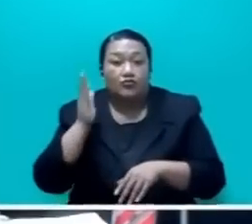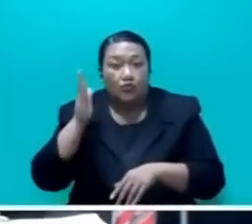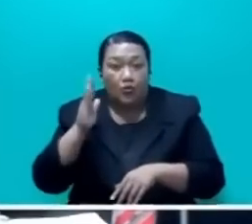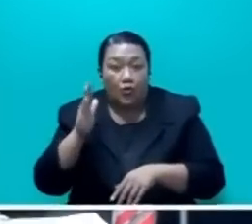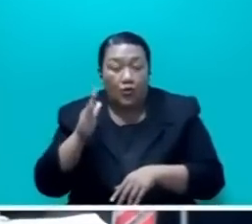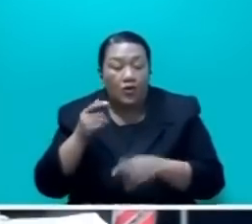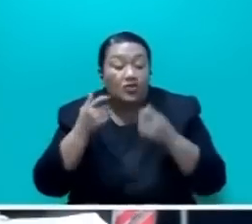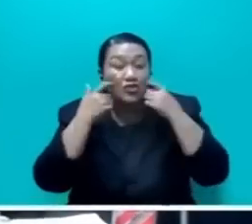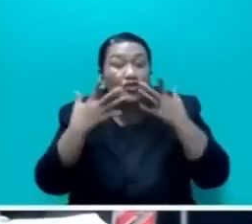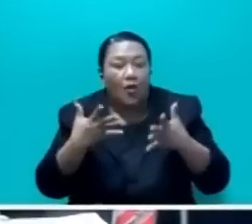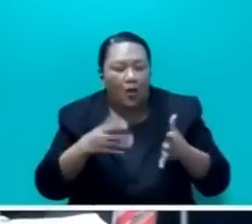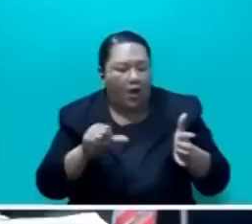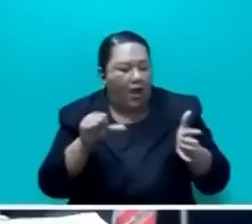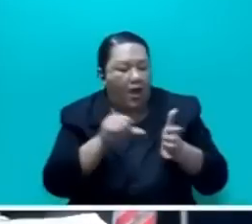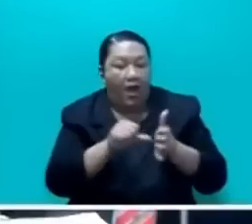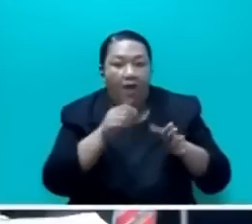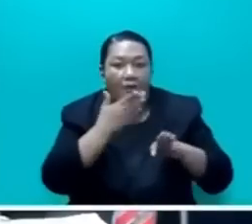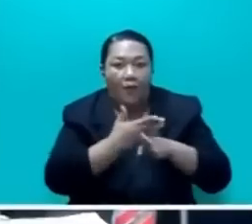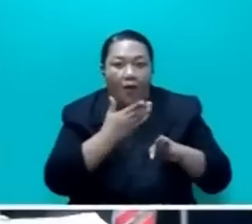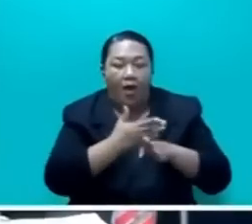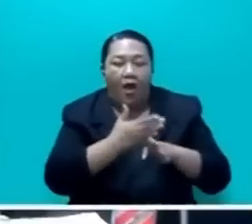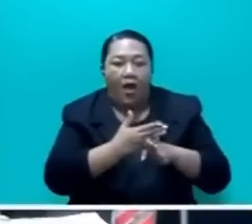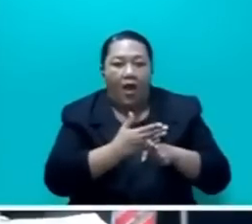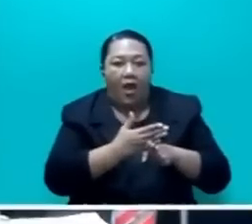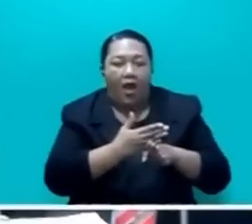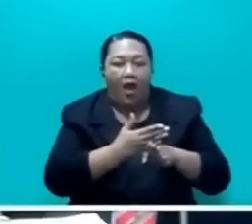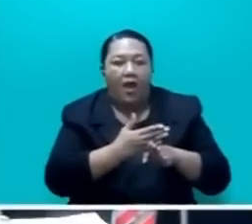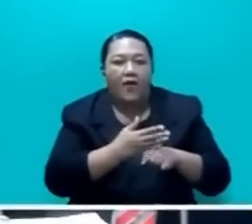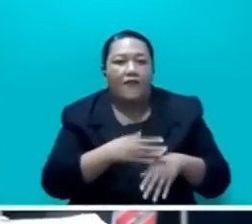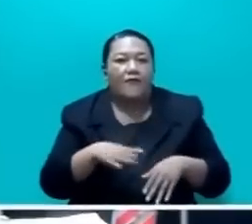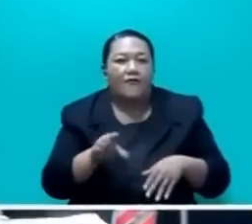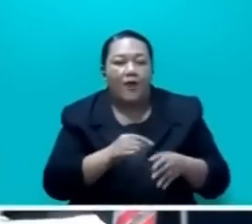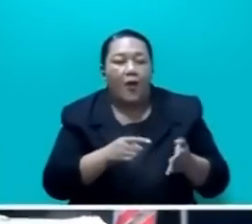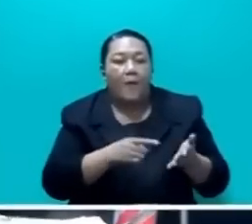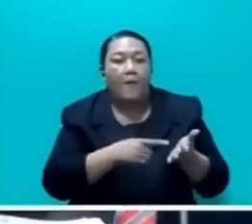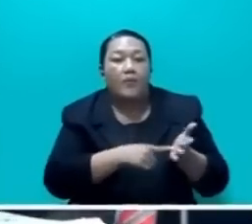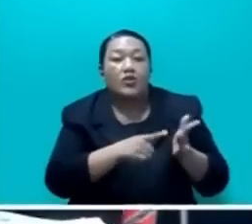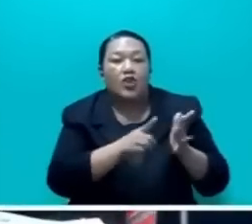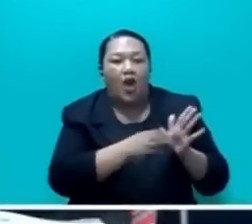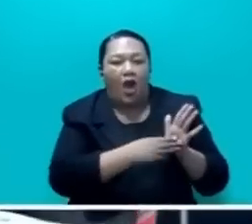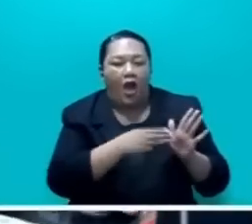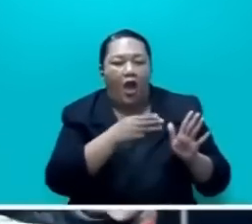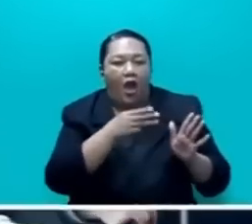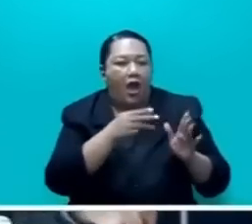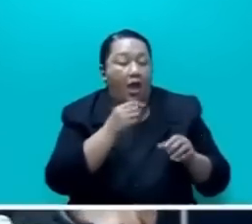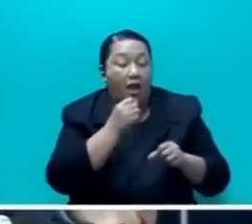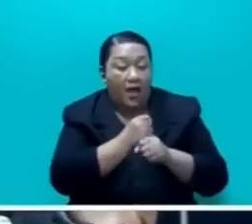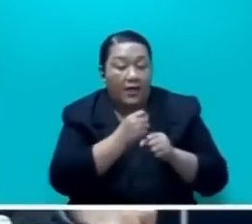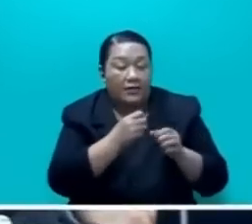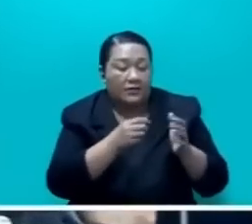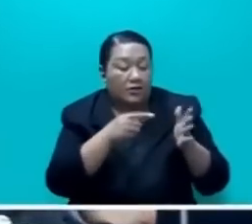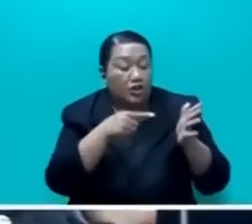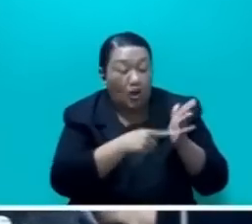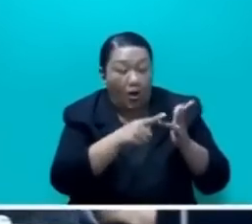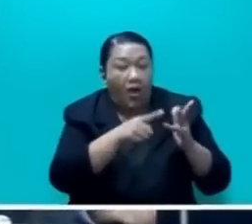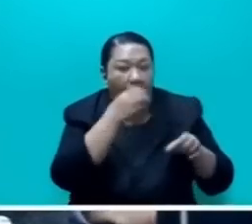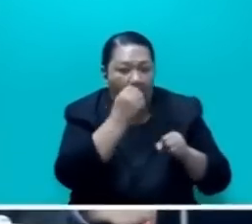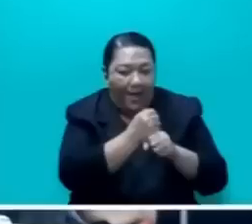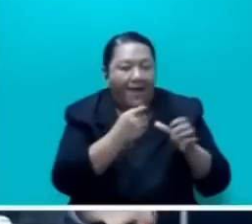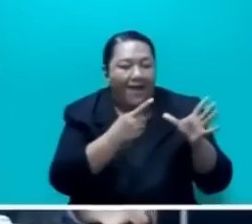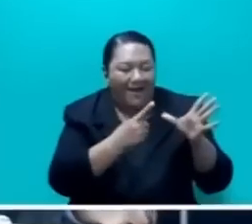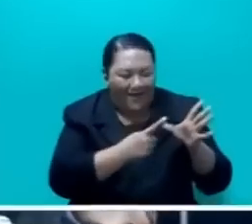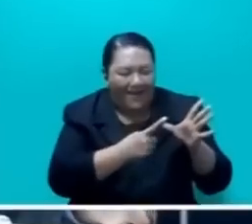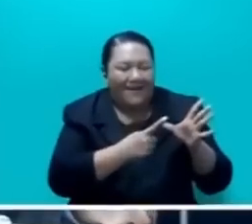work of its founder, Turaga Naita from Tonga Reo. Visibility through excellence.